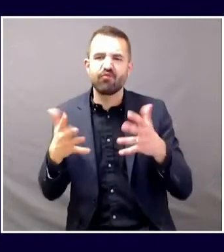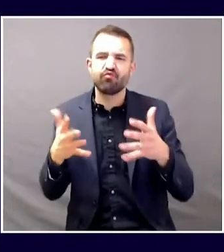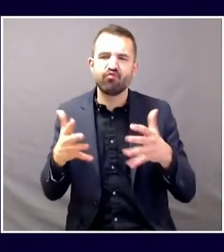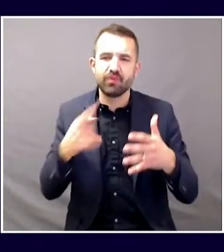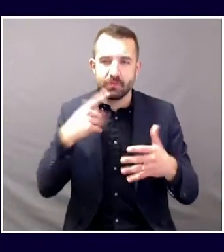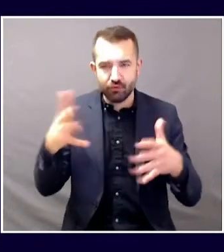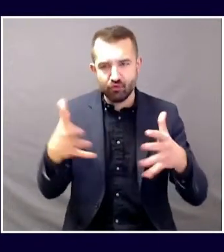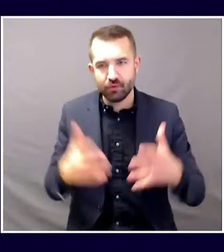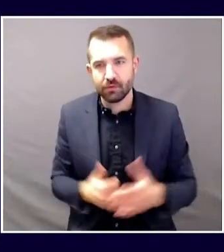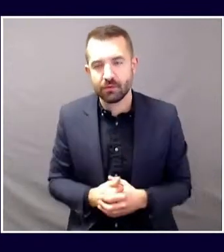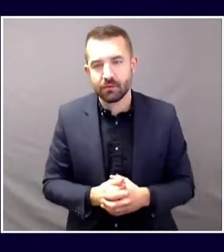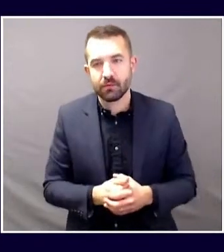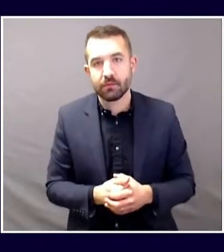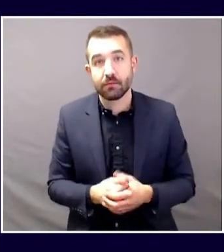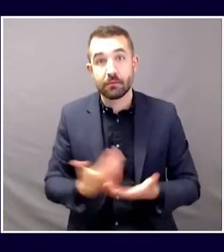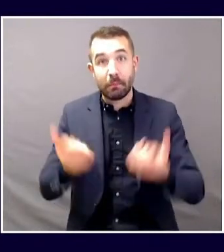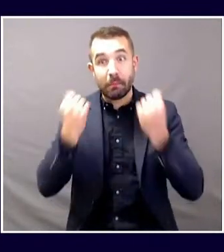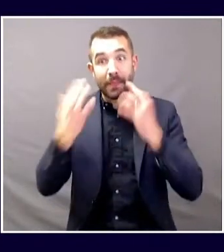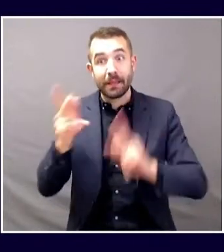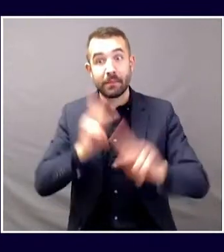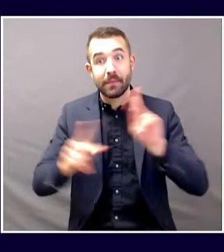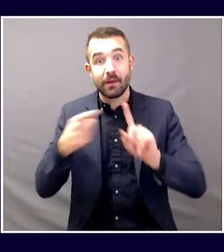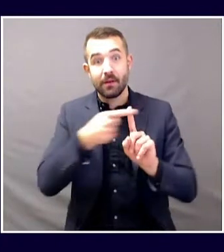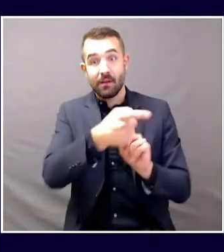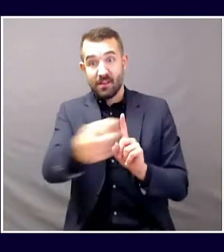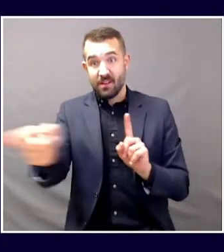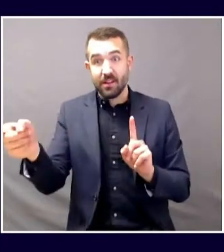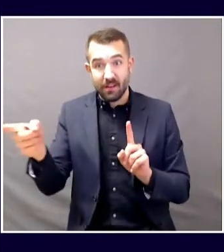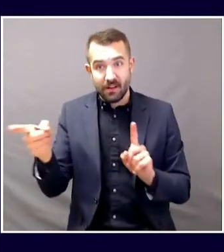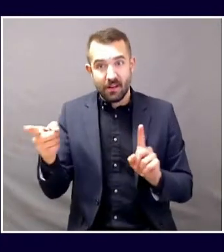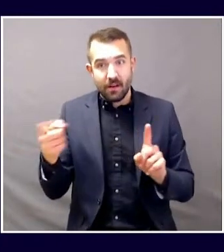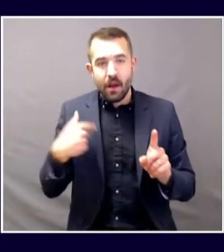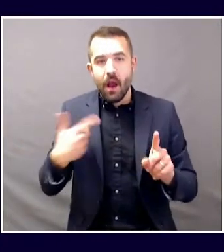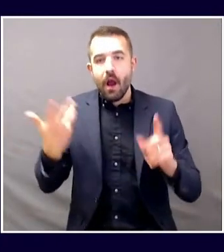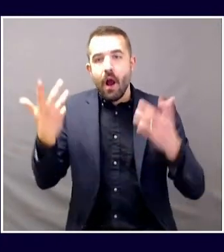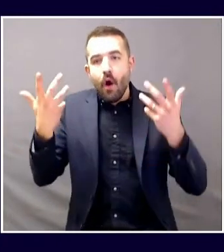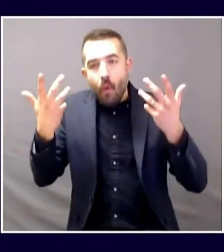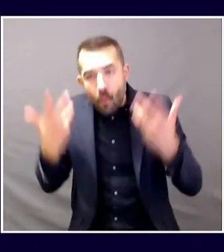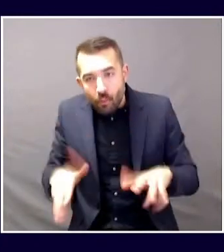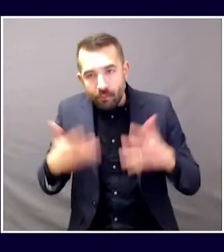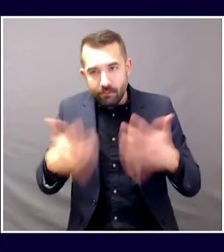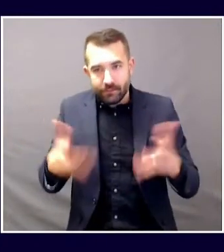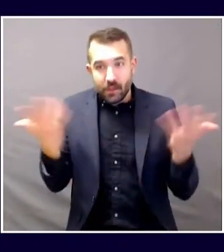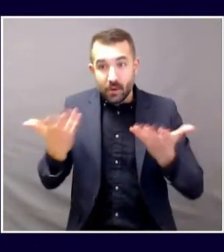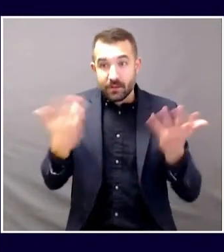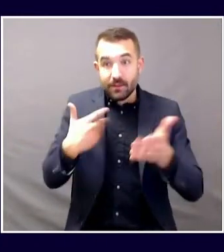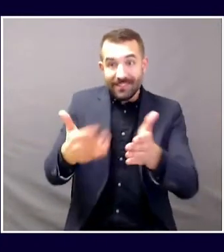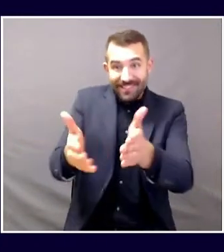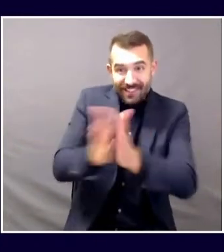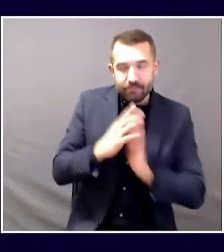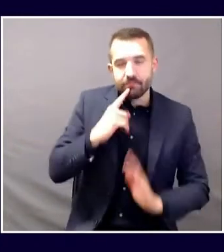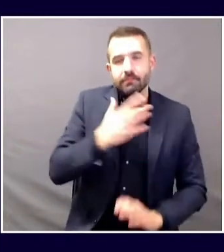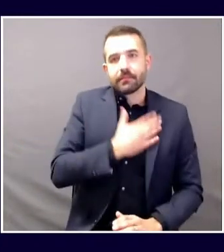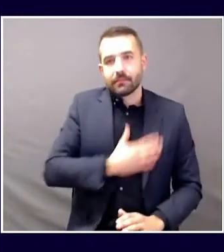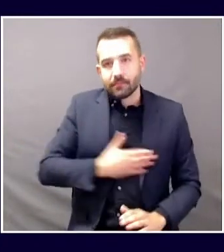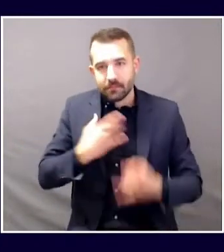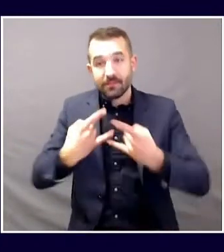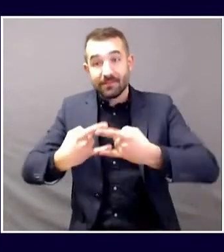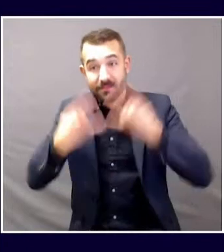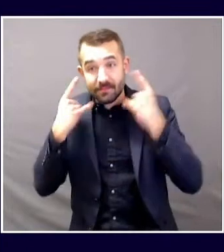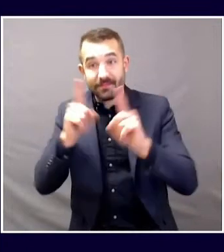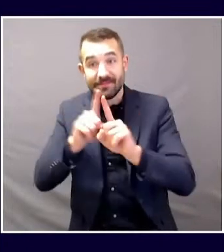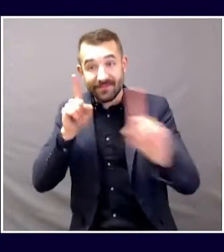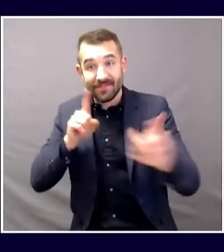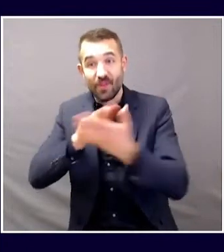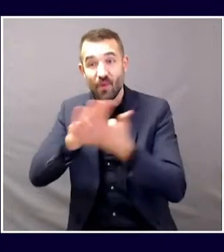Now, many Maine people are already doing the things that we need them to do, hunkering down, changing their plans,